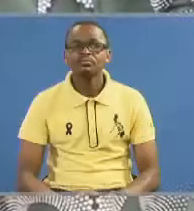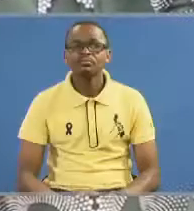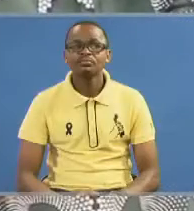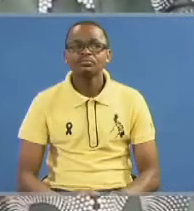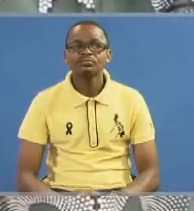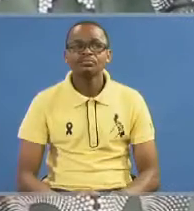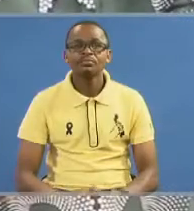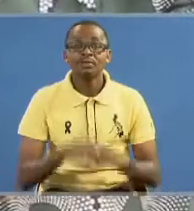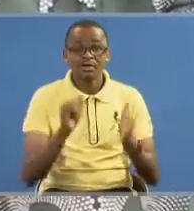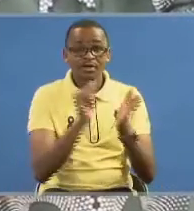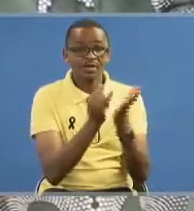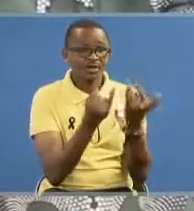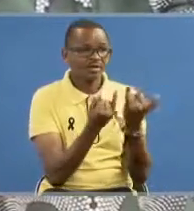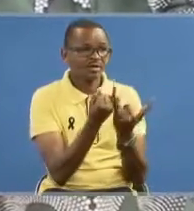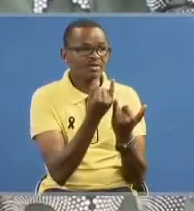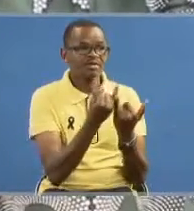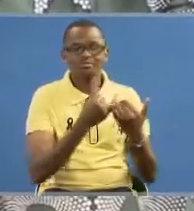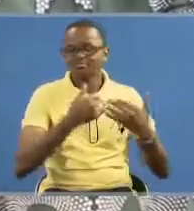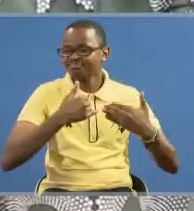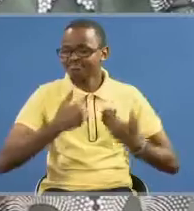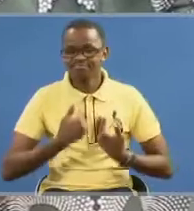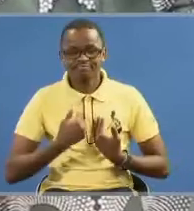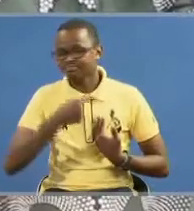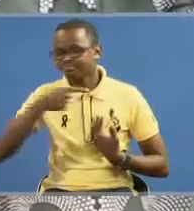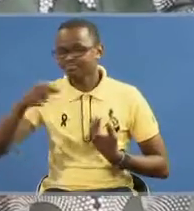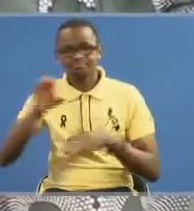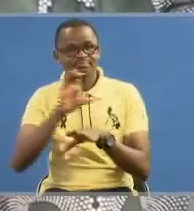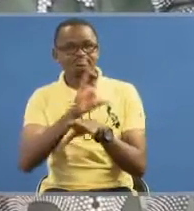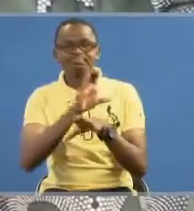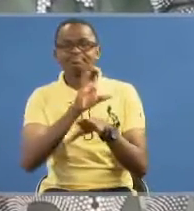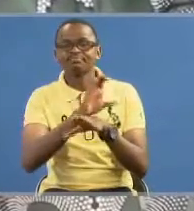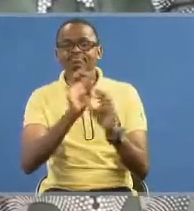Hiyo Saturday nikawa mchofu sana hata sikwenda kanisani.